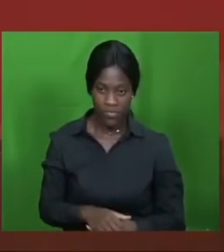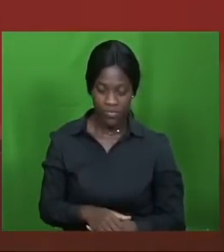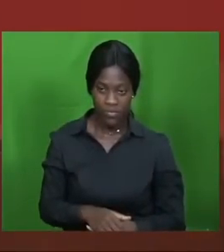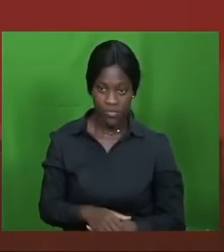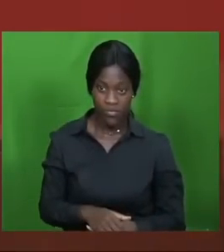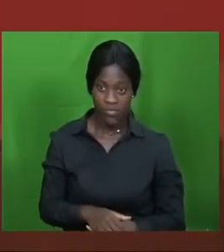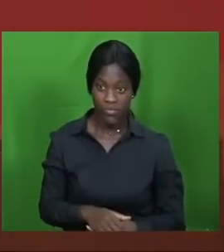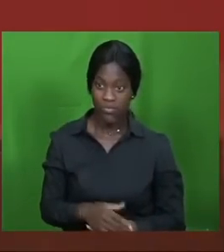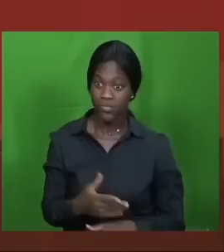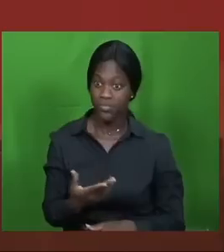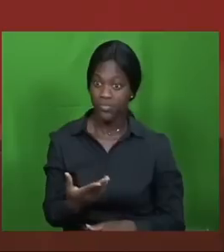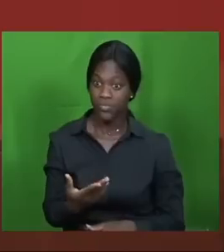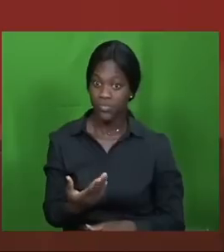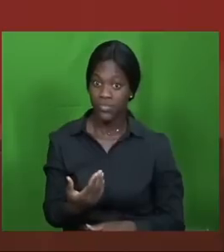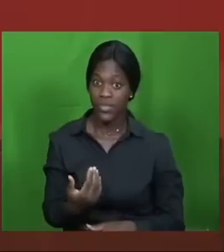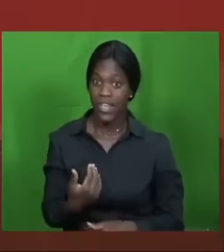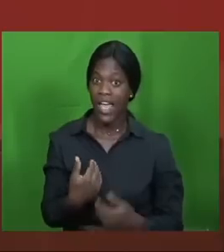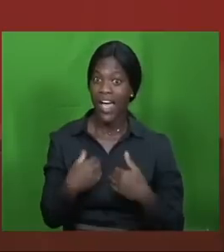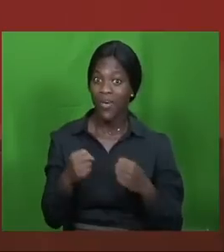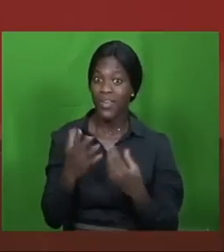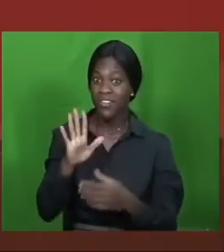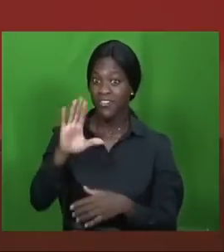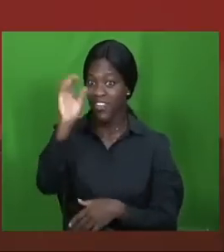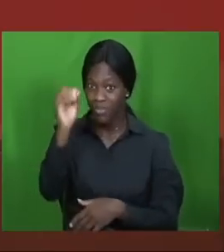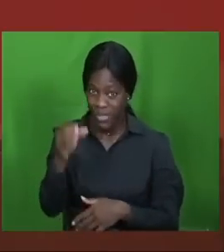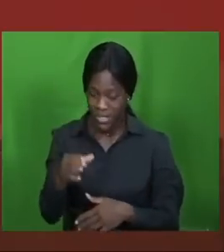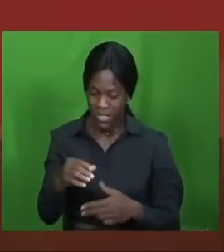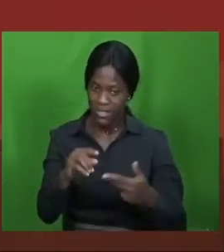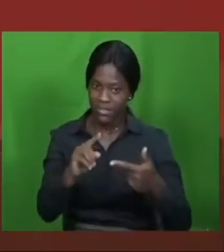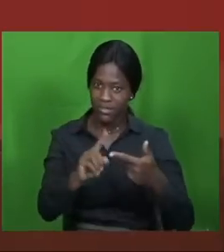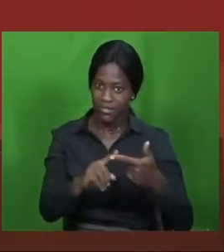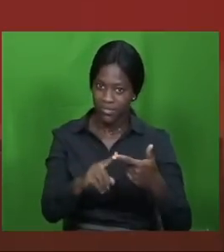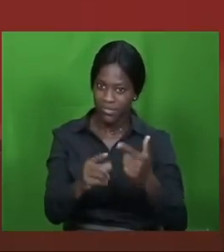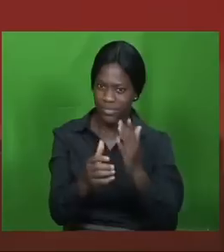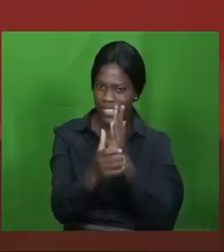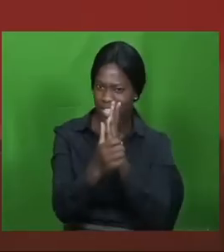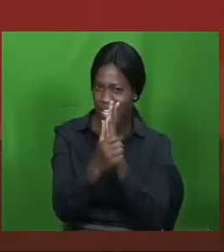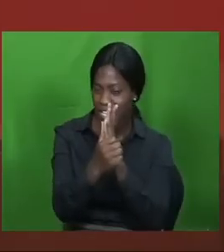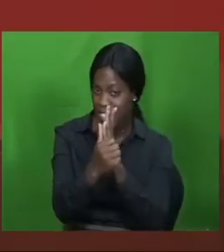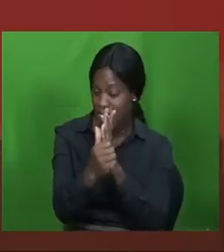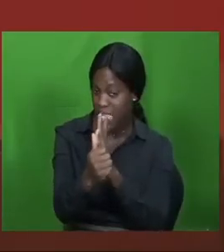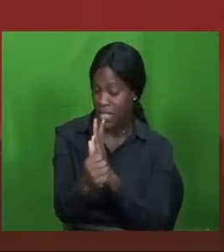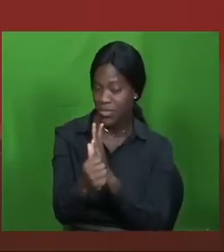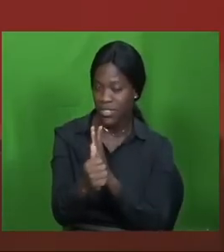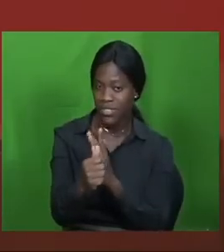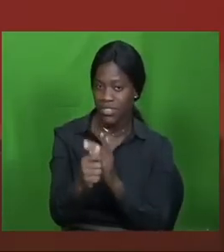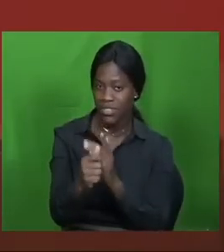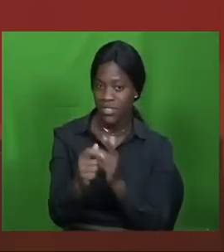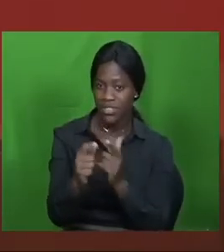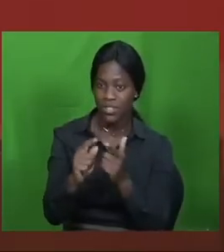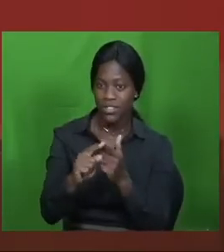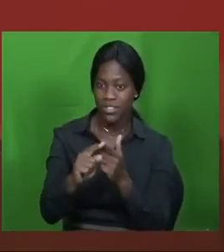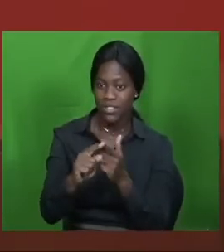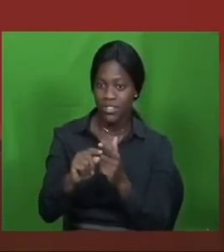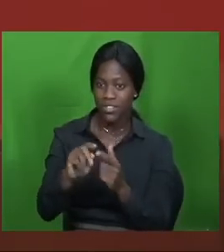which constitutes only 5%. The second is skills, which is only 25%.